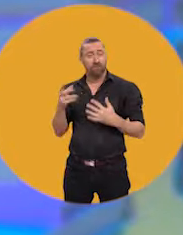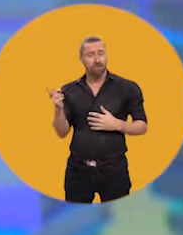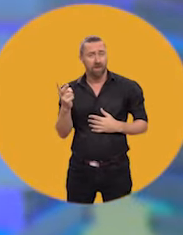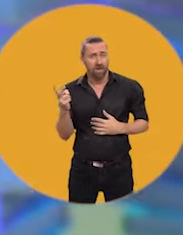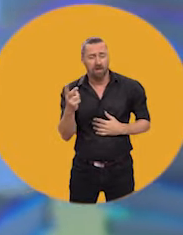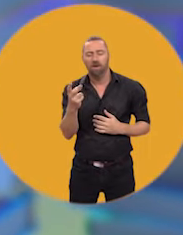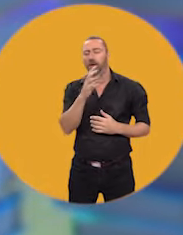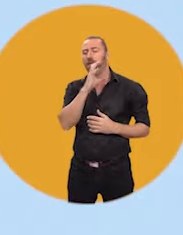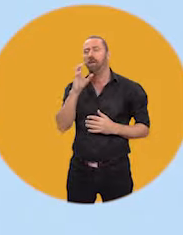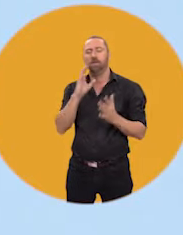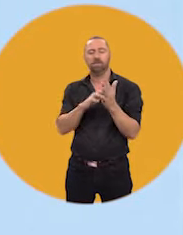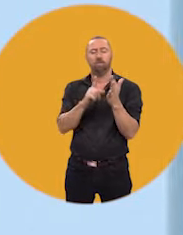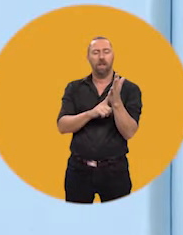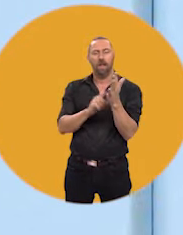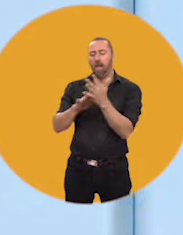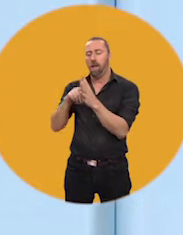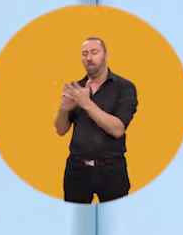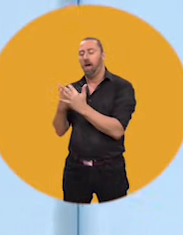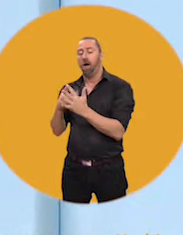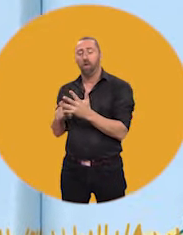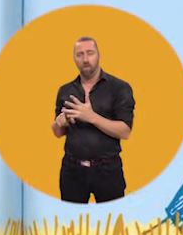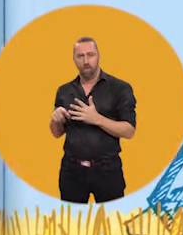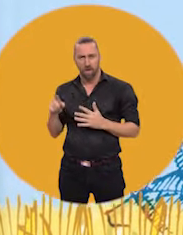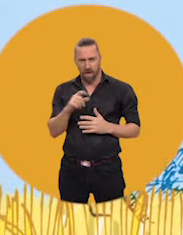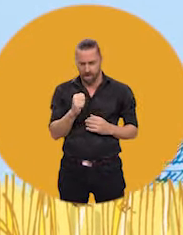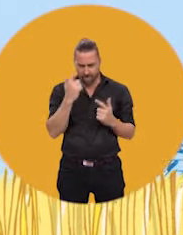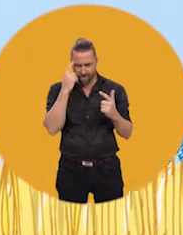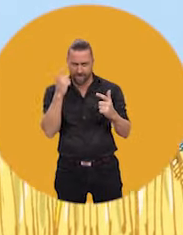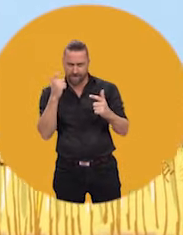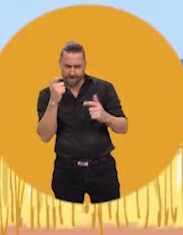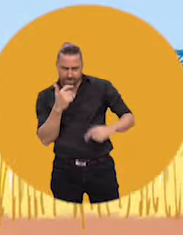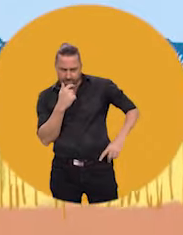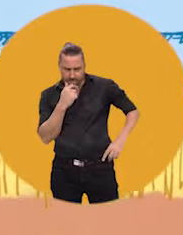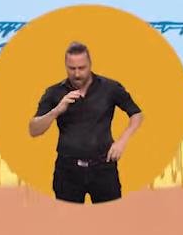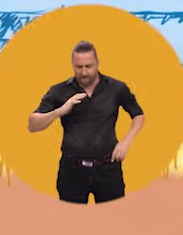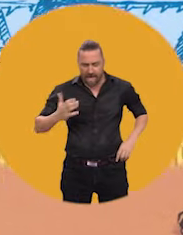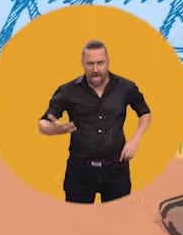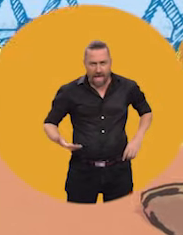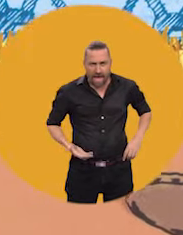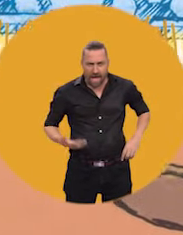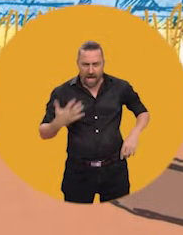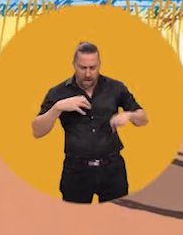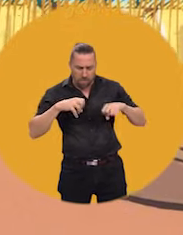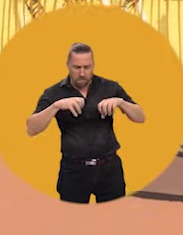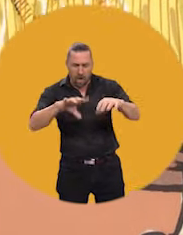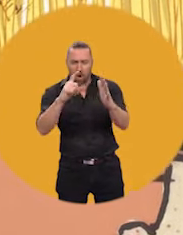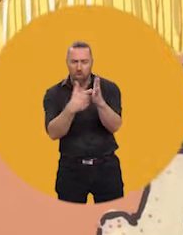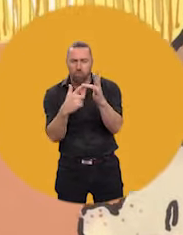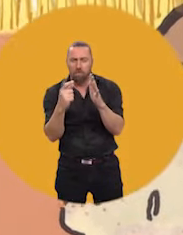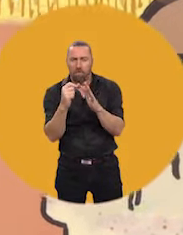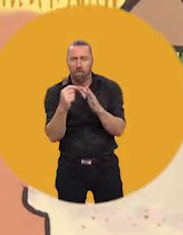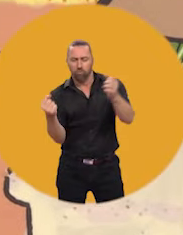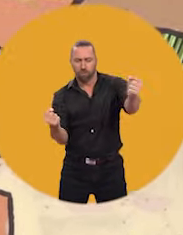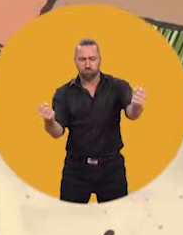Young engineers, cousins Mel and Marco, had farming ideas and a new crop to sow. Their tractor